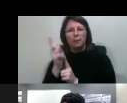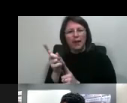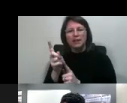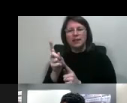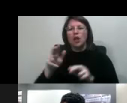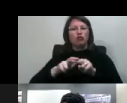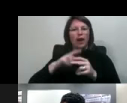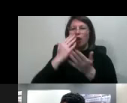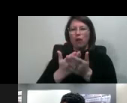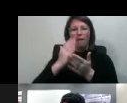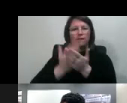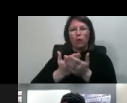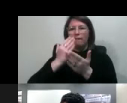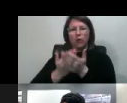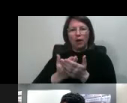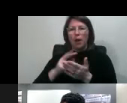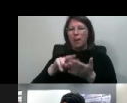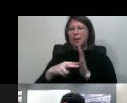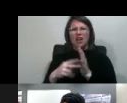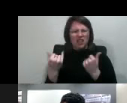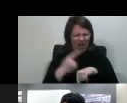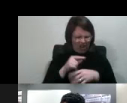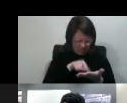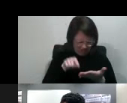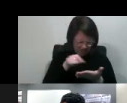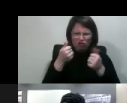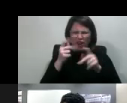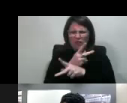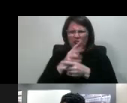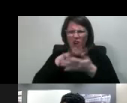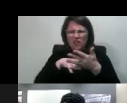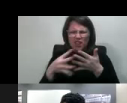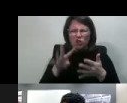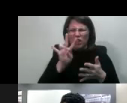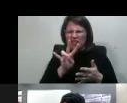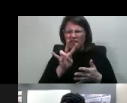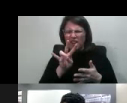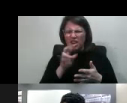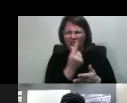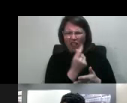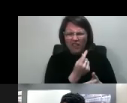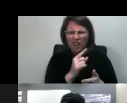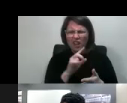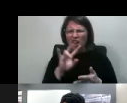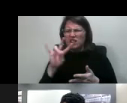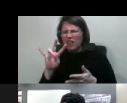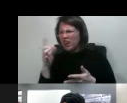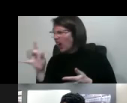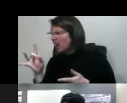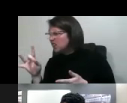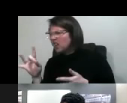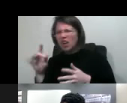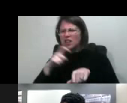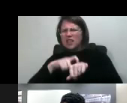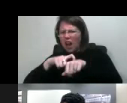you might be looking at your schedule, trying to remember, is it 7:11? Is it 7:18? Is it changed? Is it not changed? or telling a friend how to use the